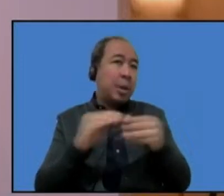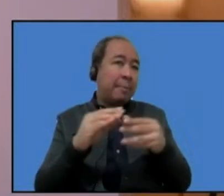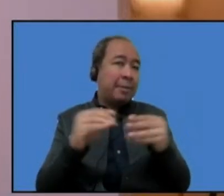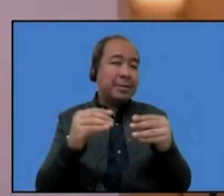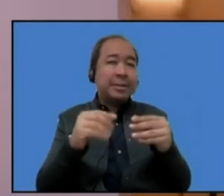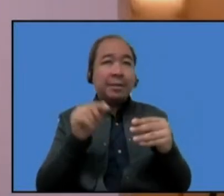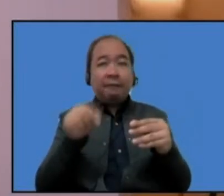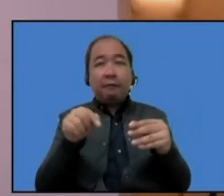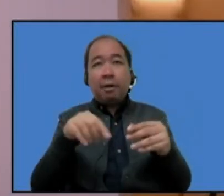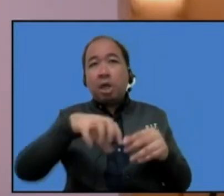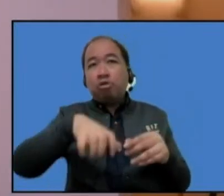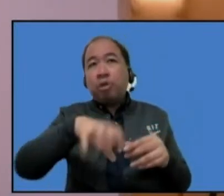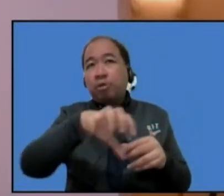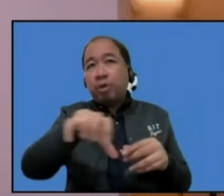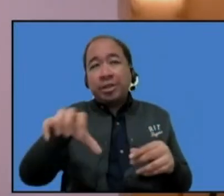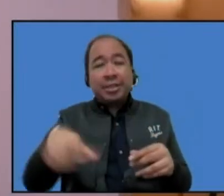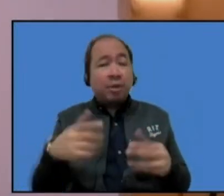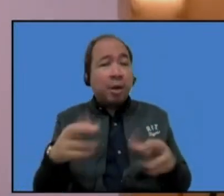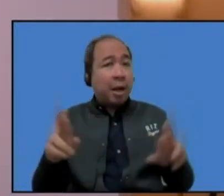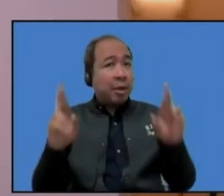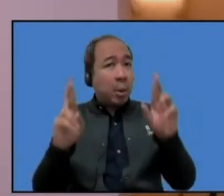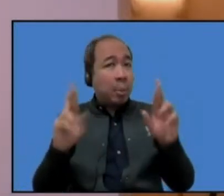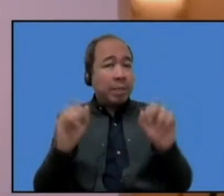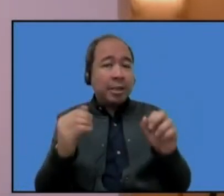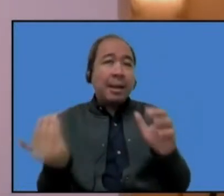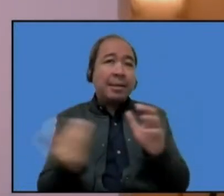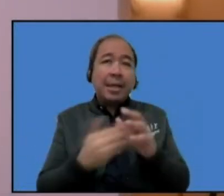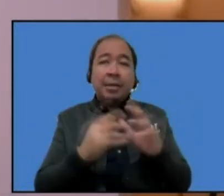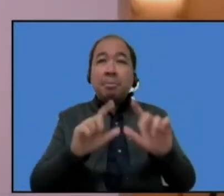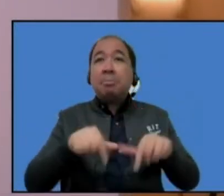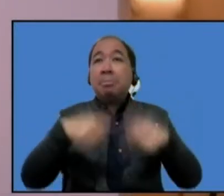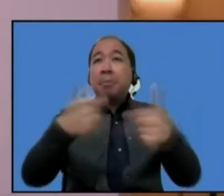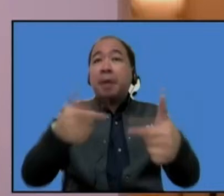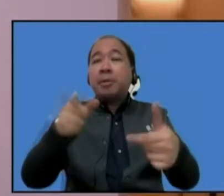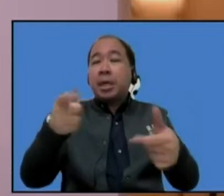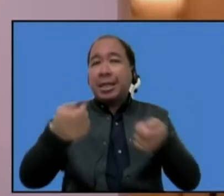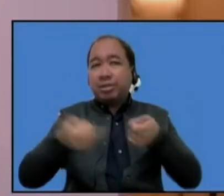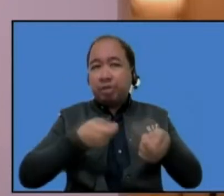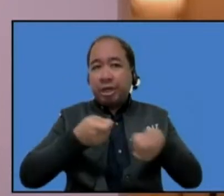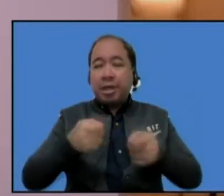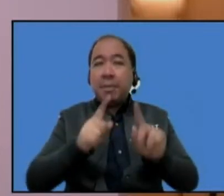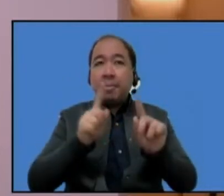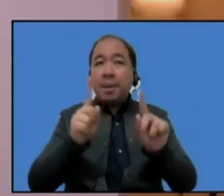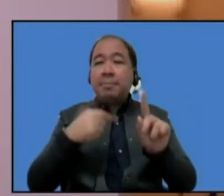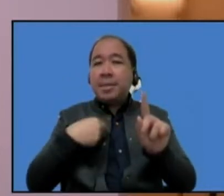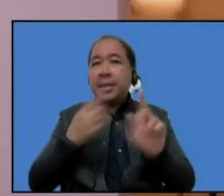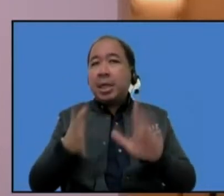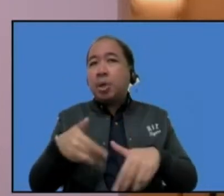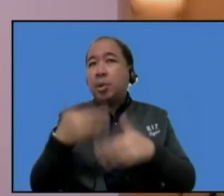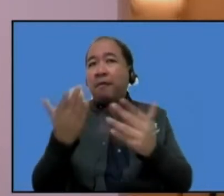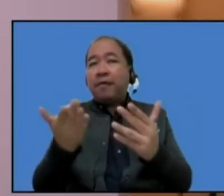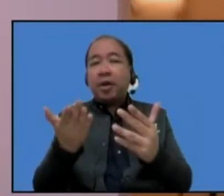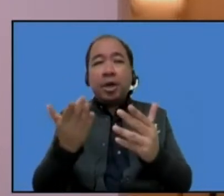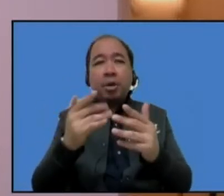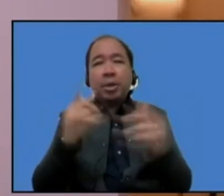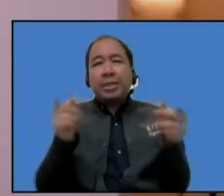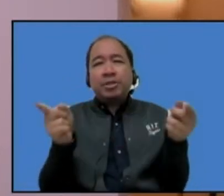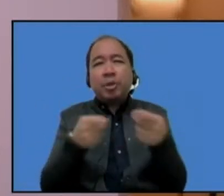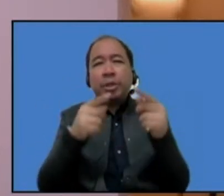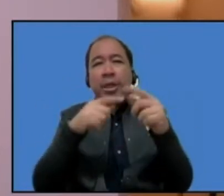So if you don't mind, we'll have to hand back to the chair. But I would like to offer a quick wrap up for